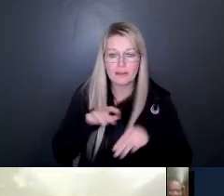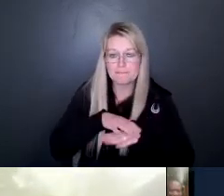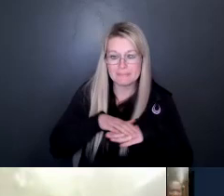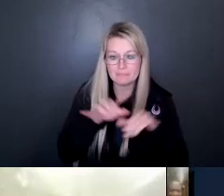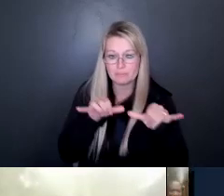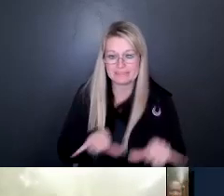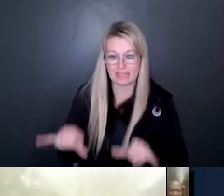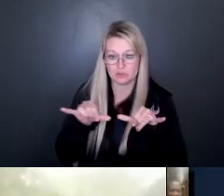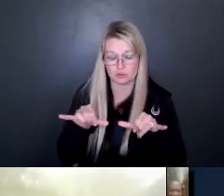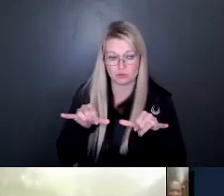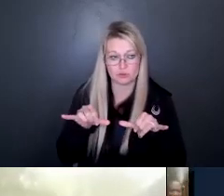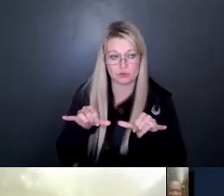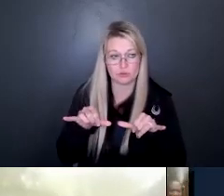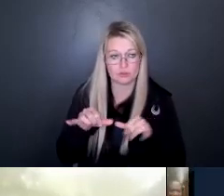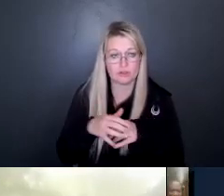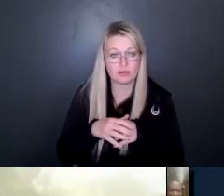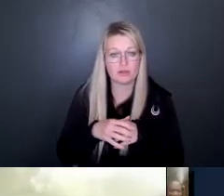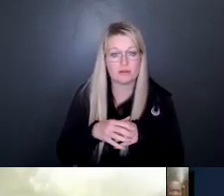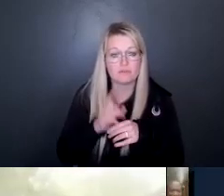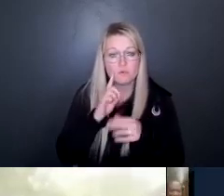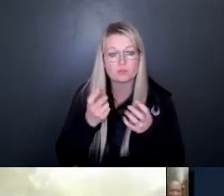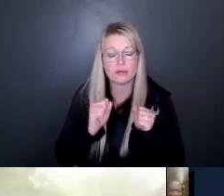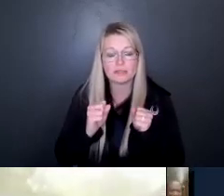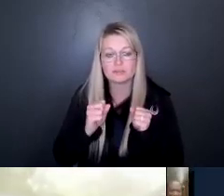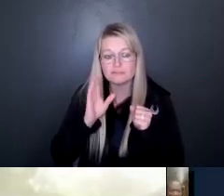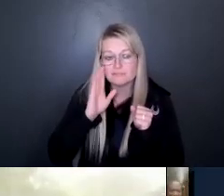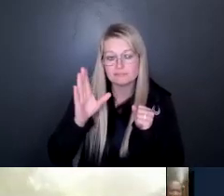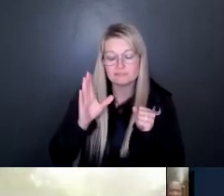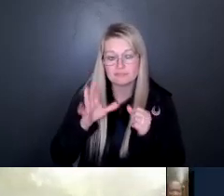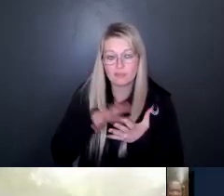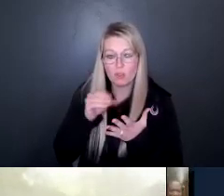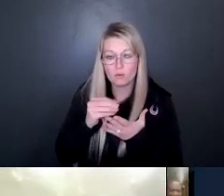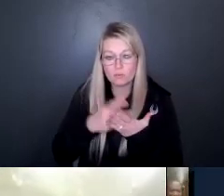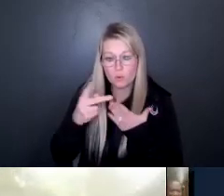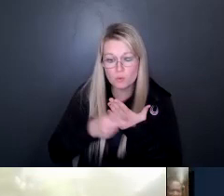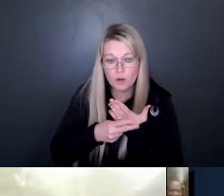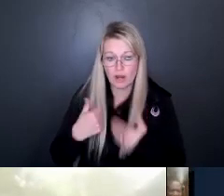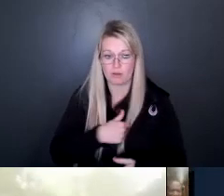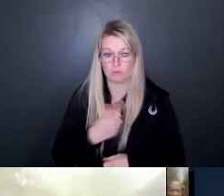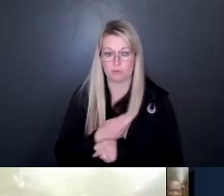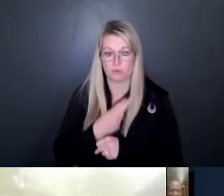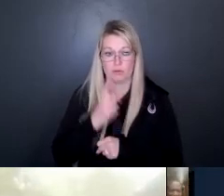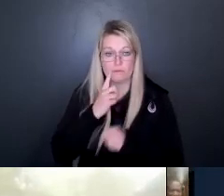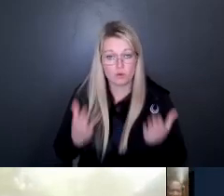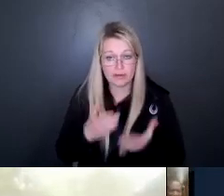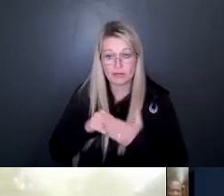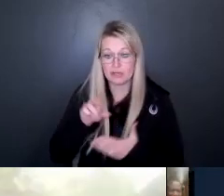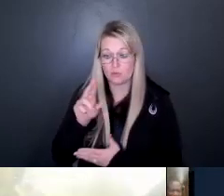standards as a means for designing accelerated learning program, which we use here in